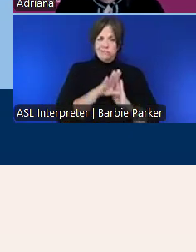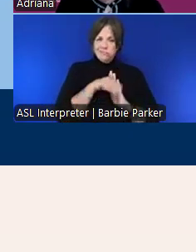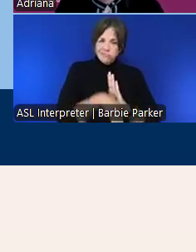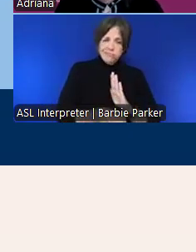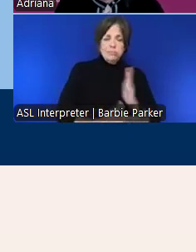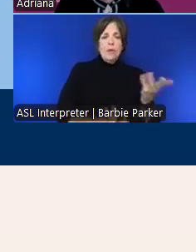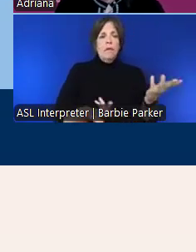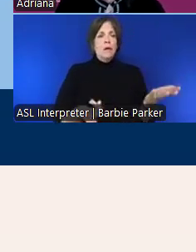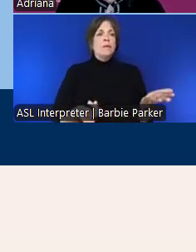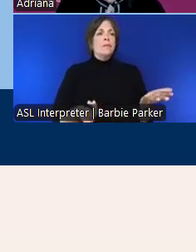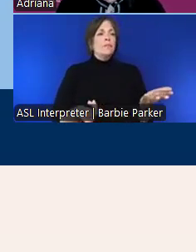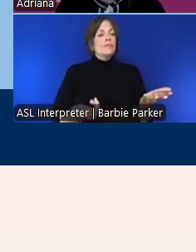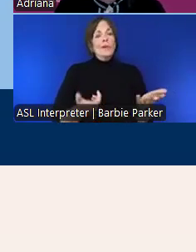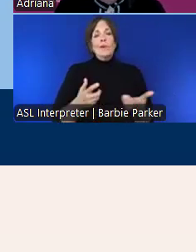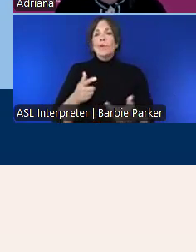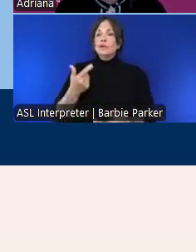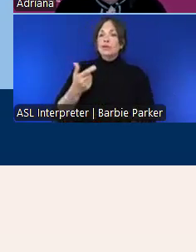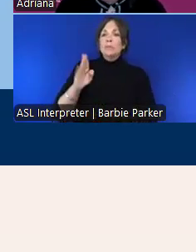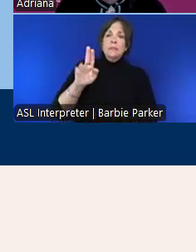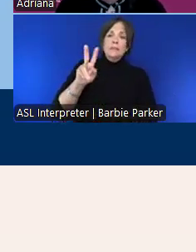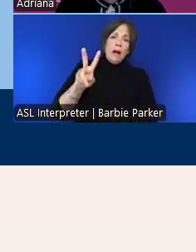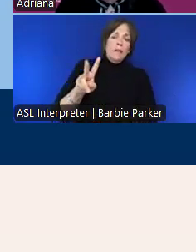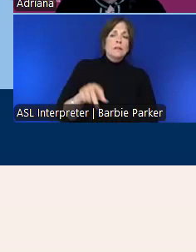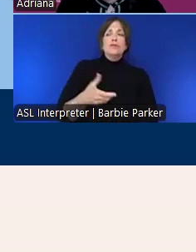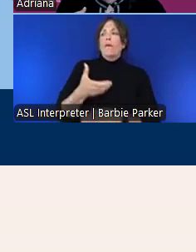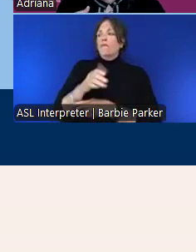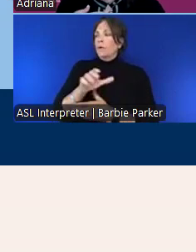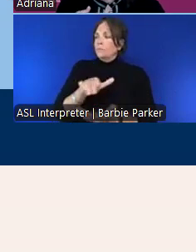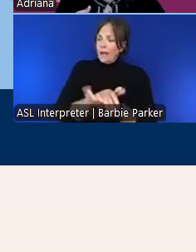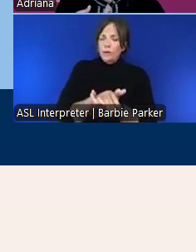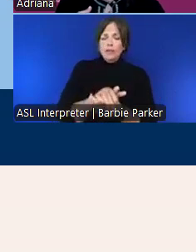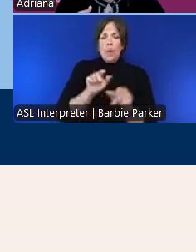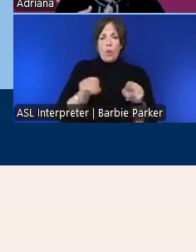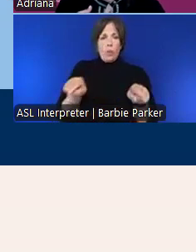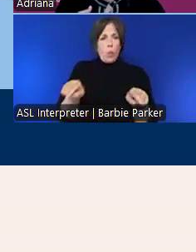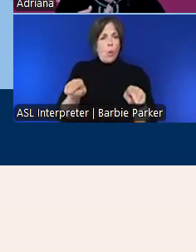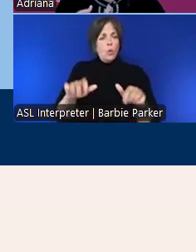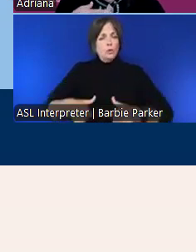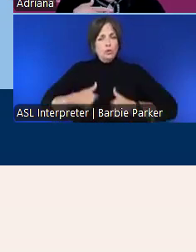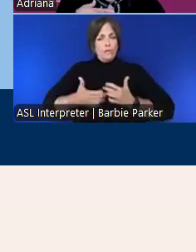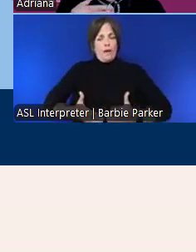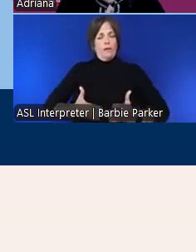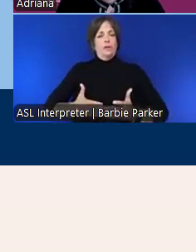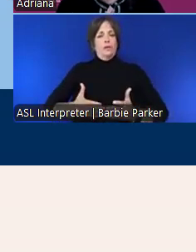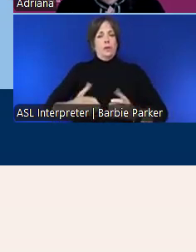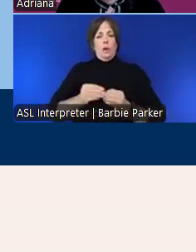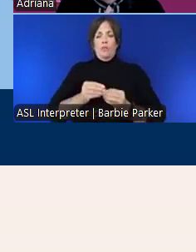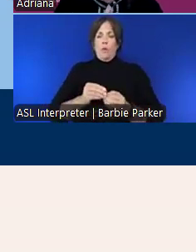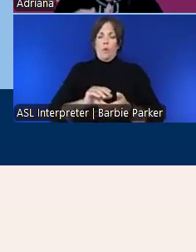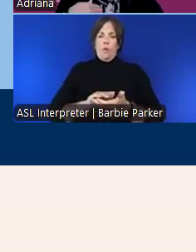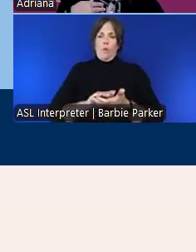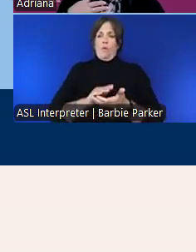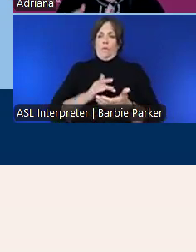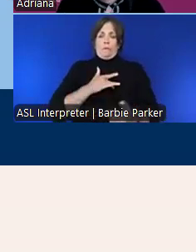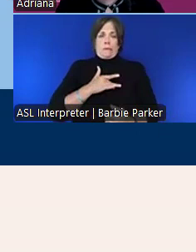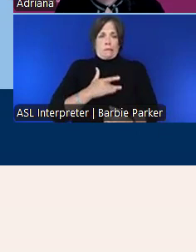forced marriage, are more likely to develop, you know, gastrointestinal